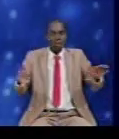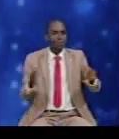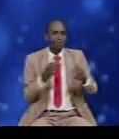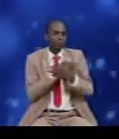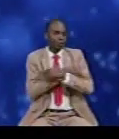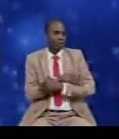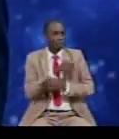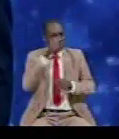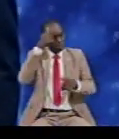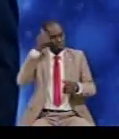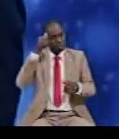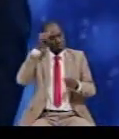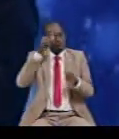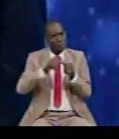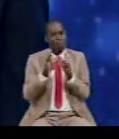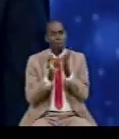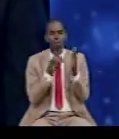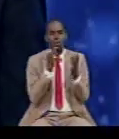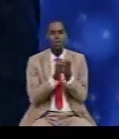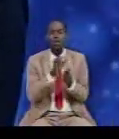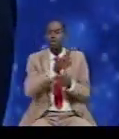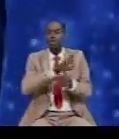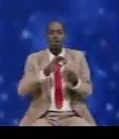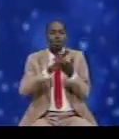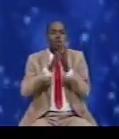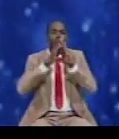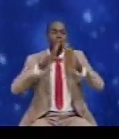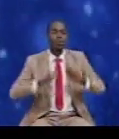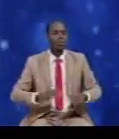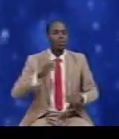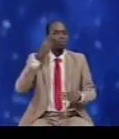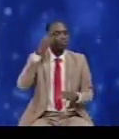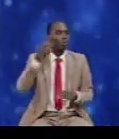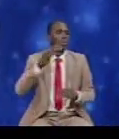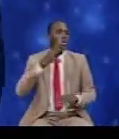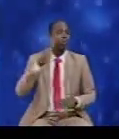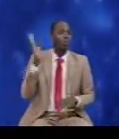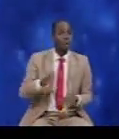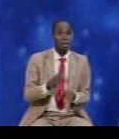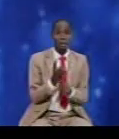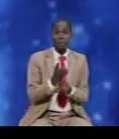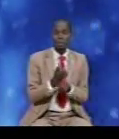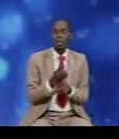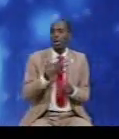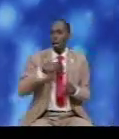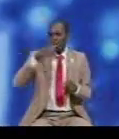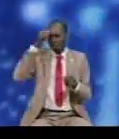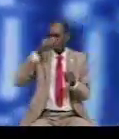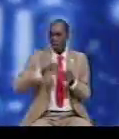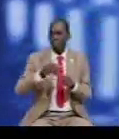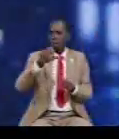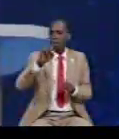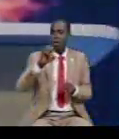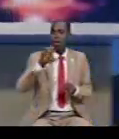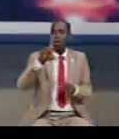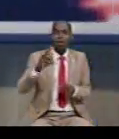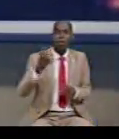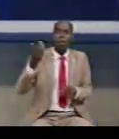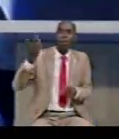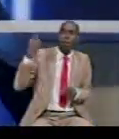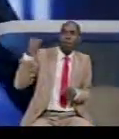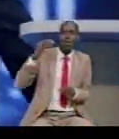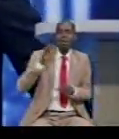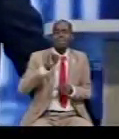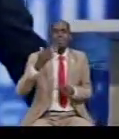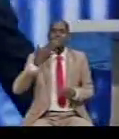Lord. During the day, he went an injurious man, a dangerous man, and he clamped down on everyone